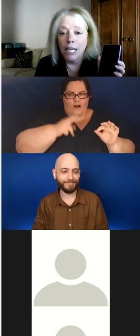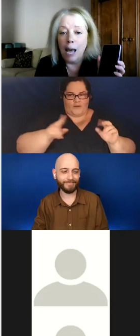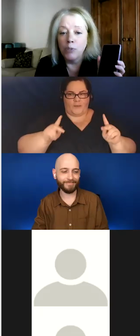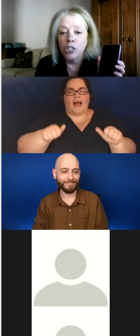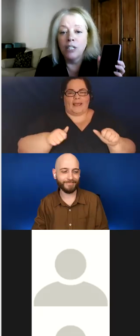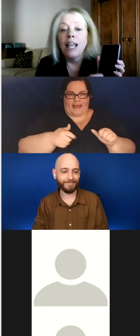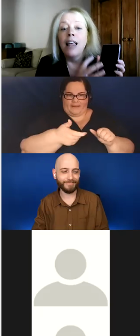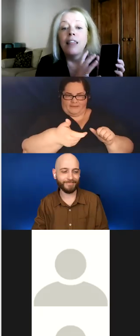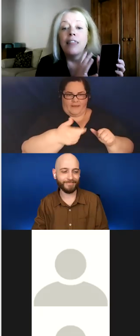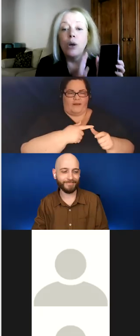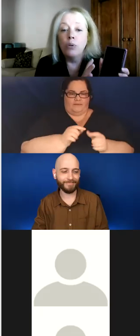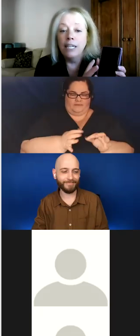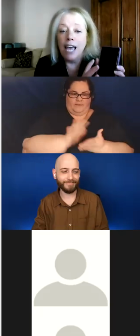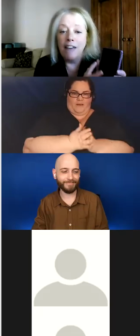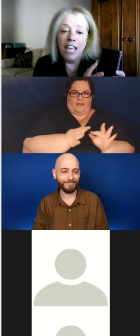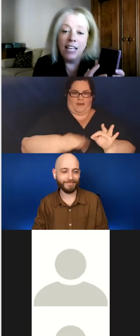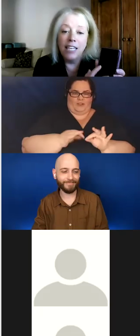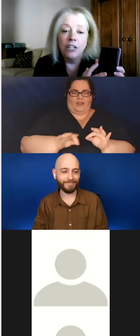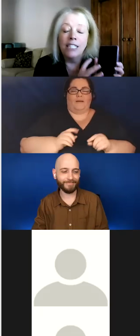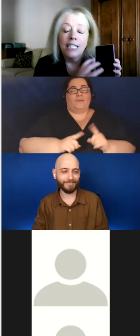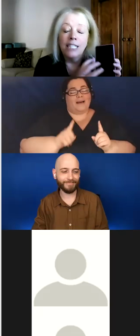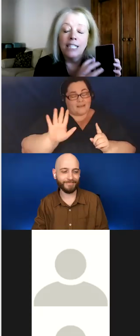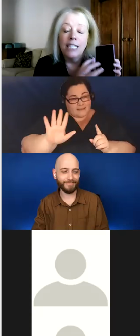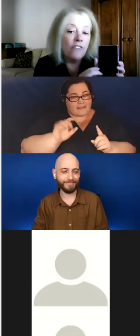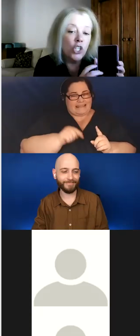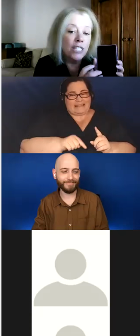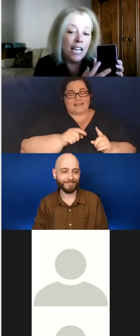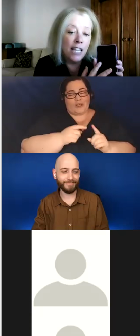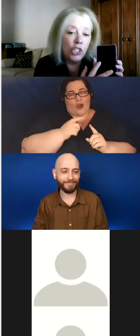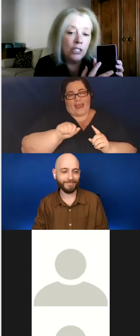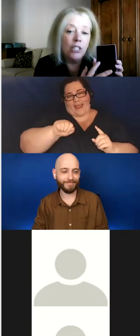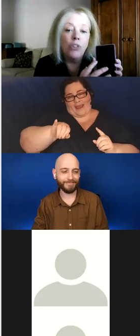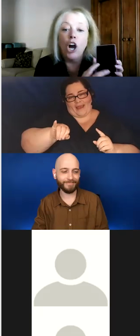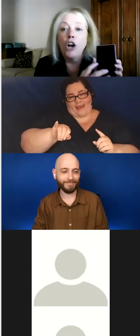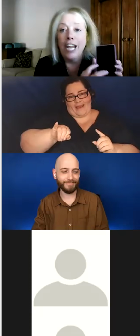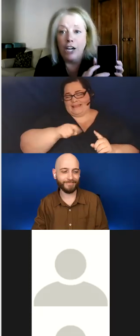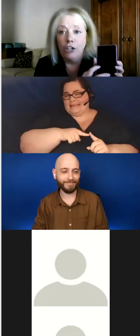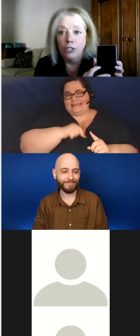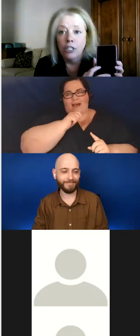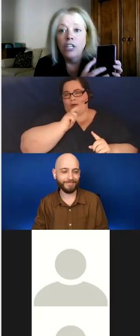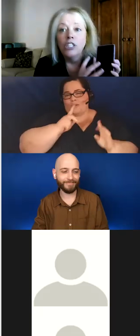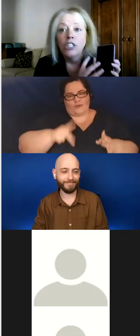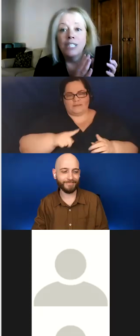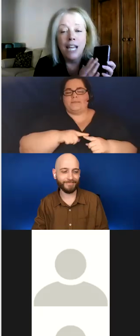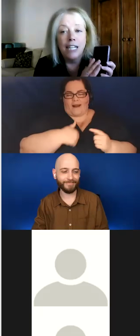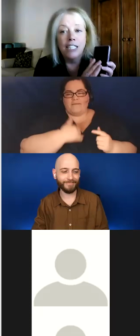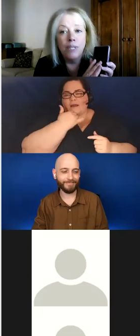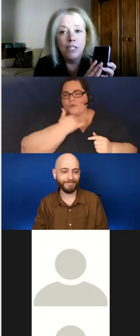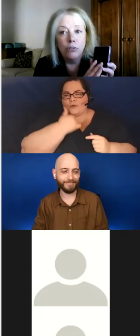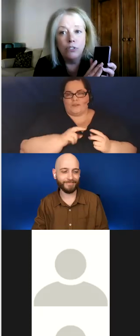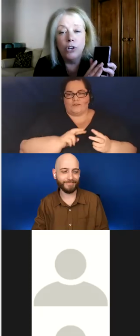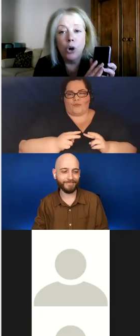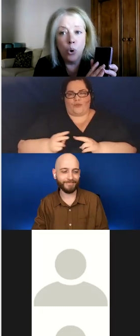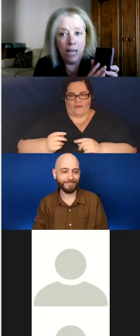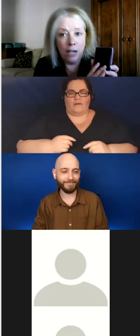speech into caption. The only caveat here is this is artificial intelligence, so there are errors. So it's not to be